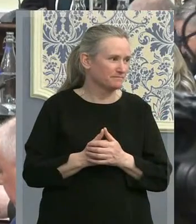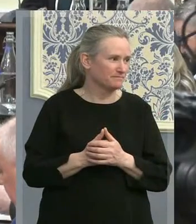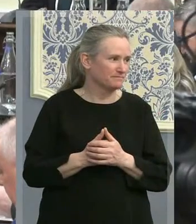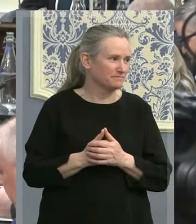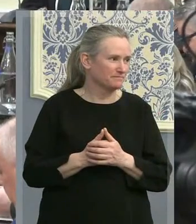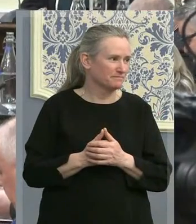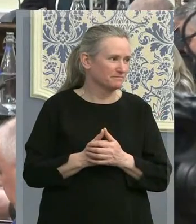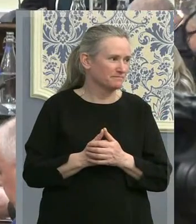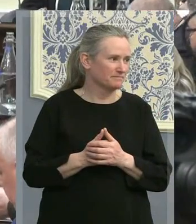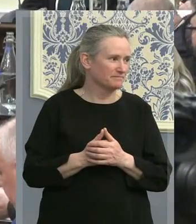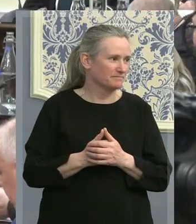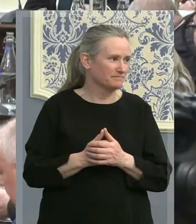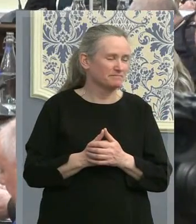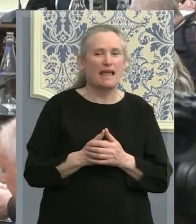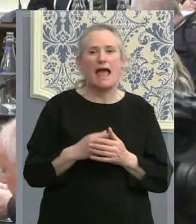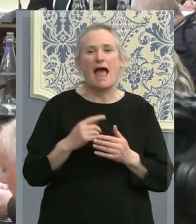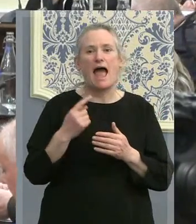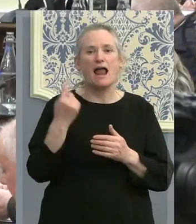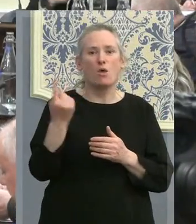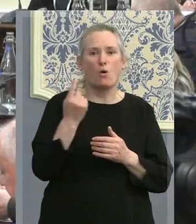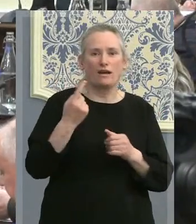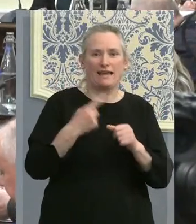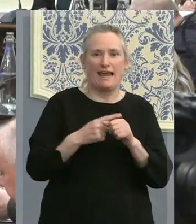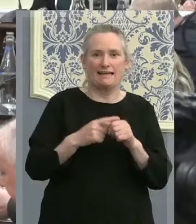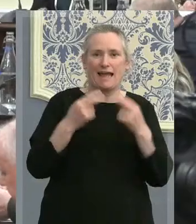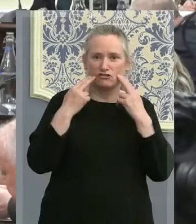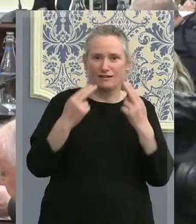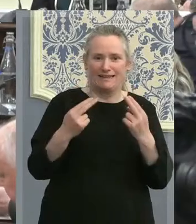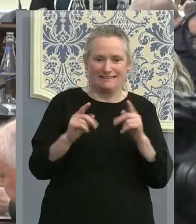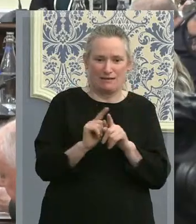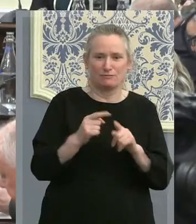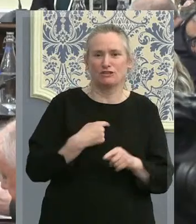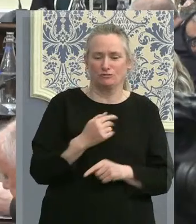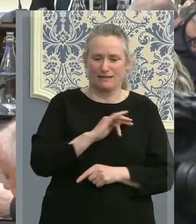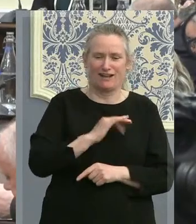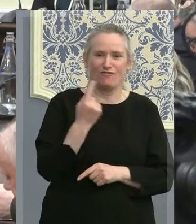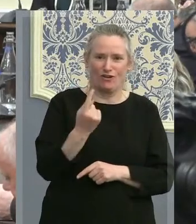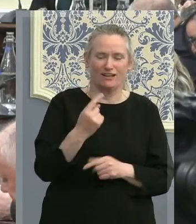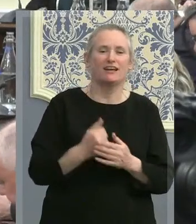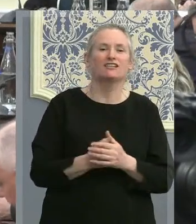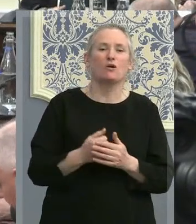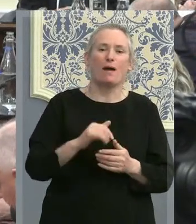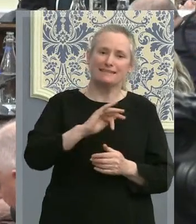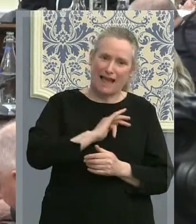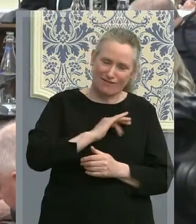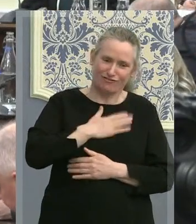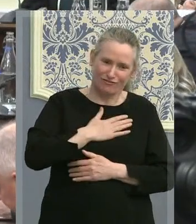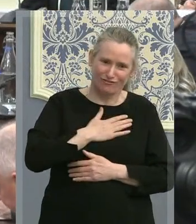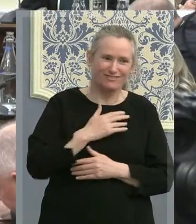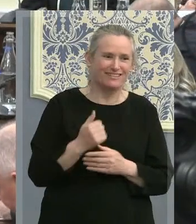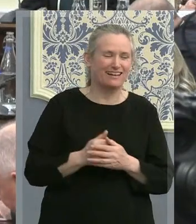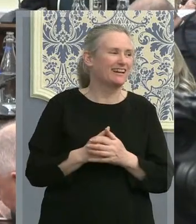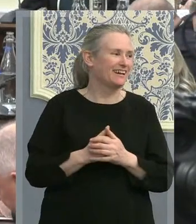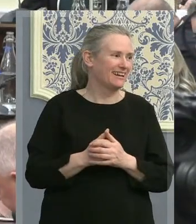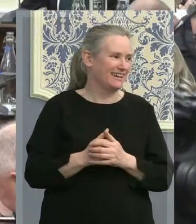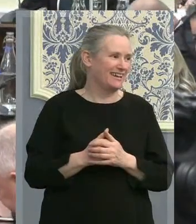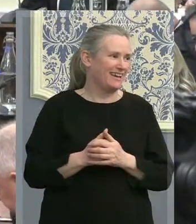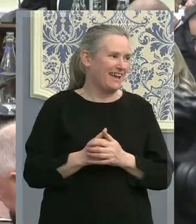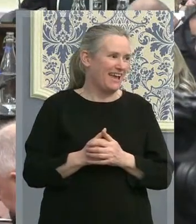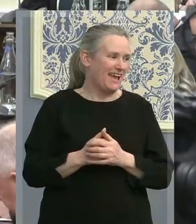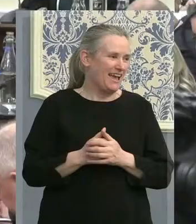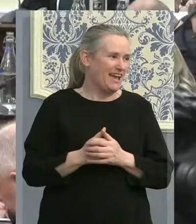your Alone Again Naturally as my anthem, Gilbert, as there's only one of me. So on behalf of myself, if I